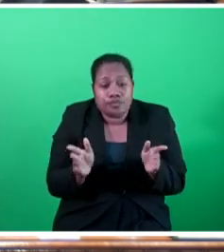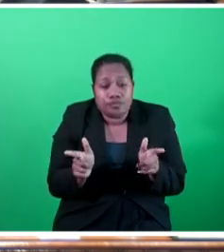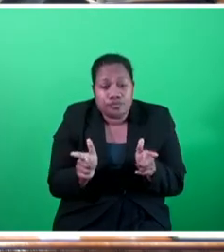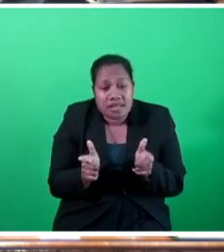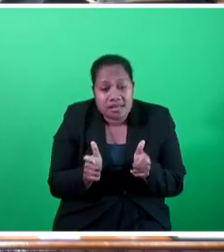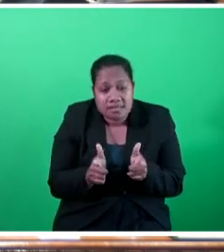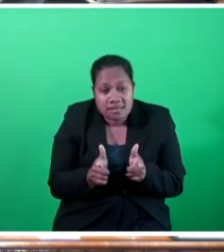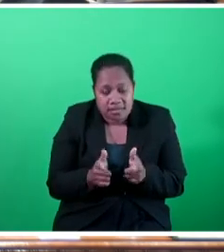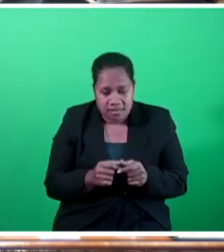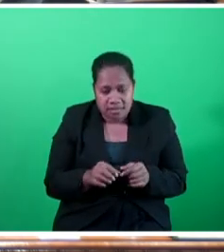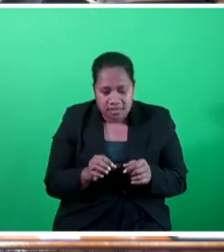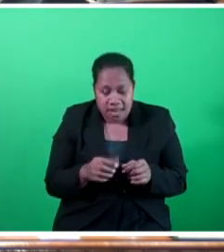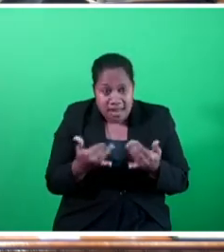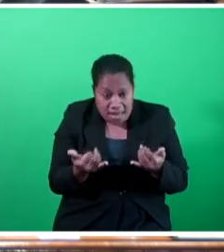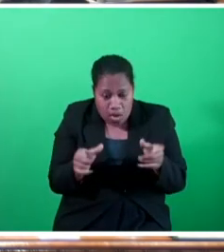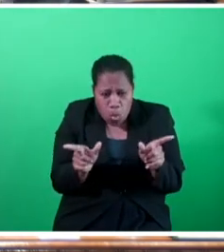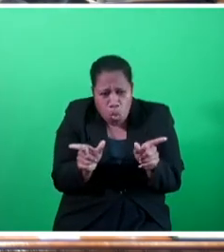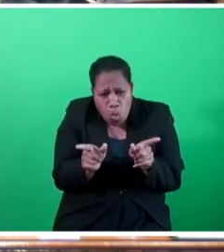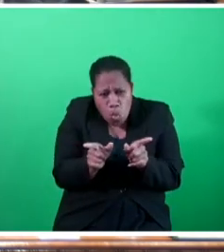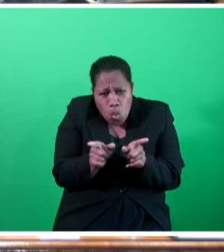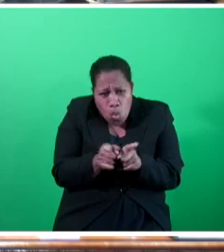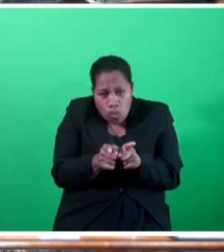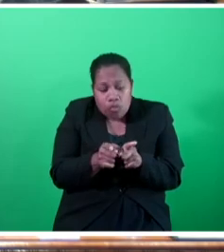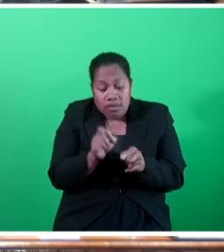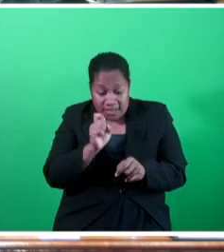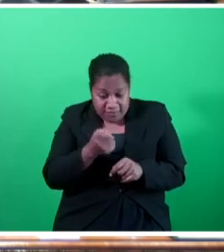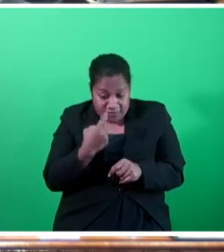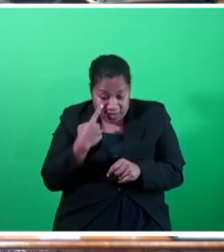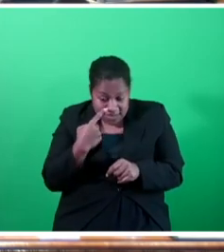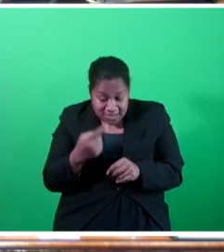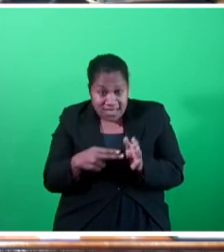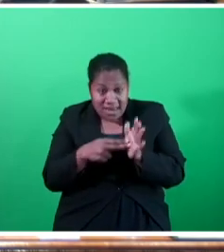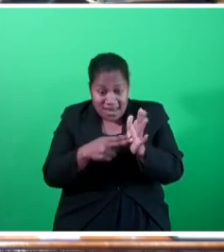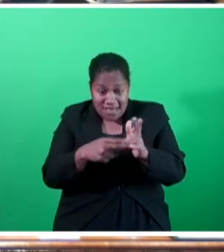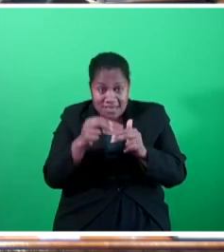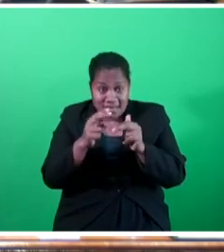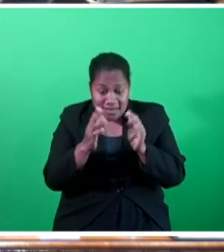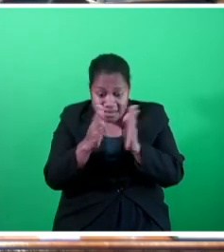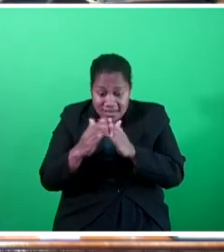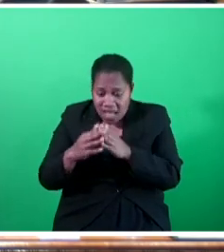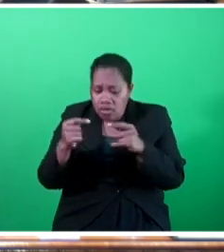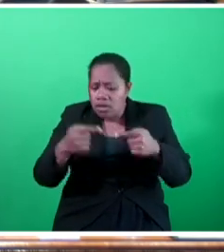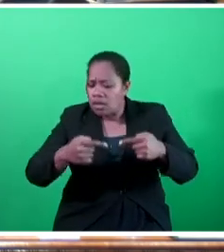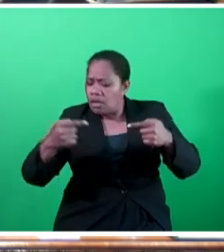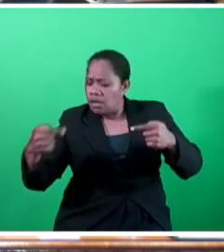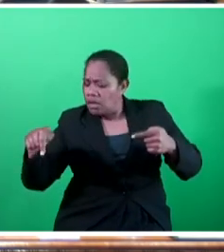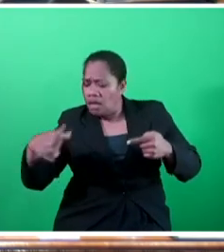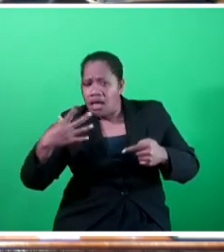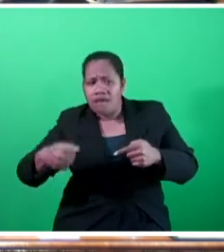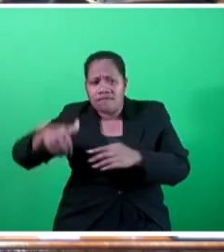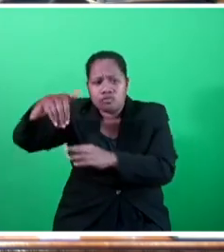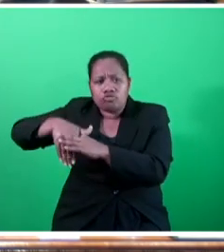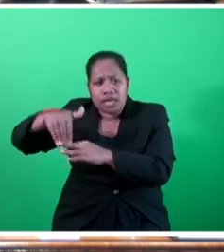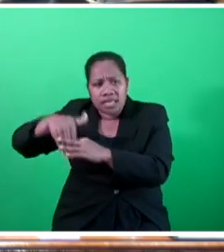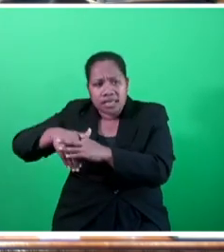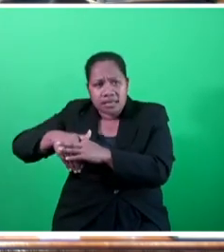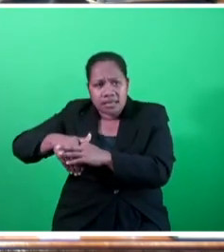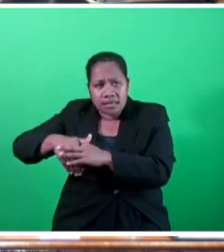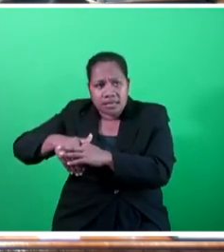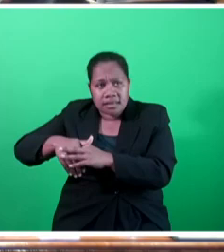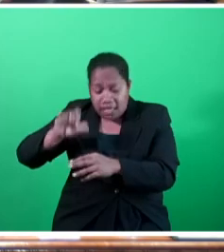is, across that, there's actually a drain. And there's a huge building on the corner at the intersection. You'll see the drain going underneath